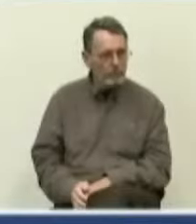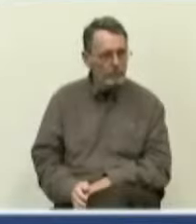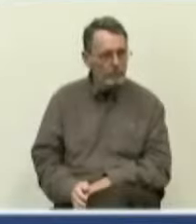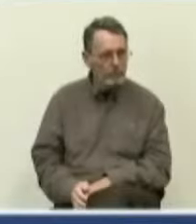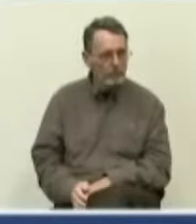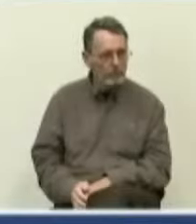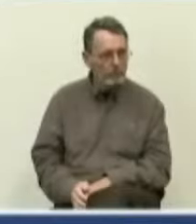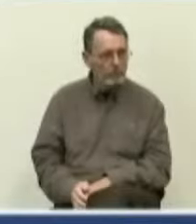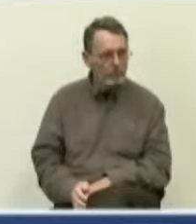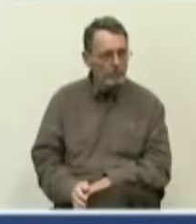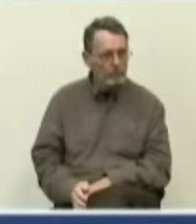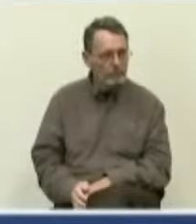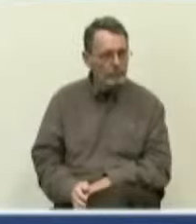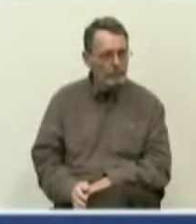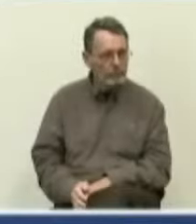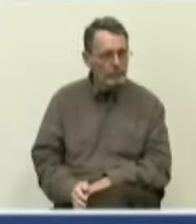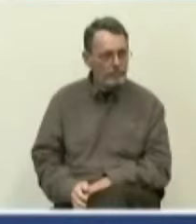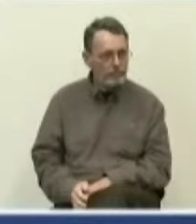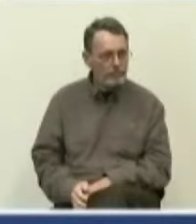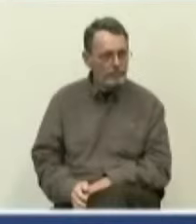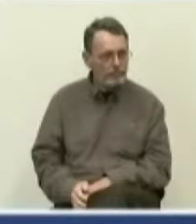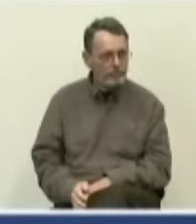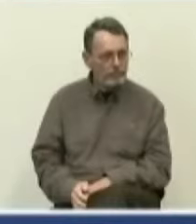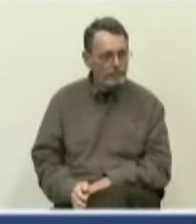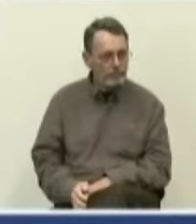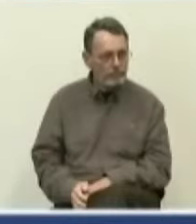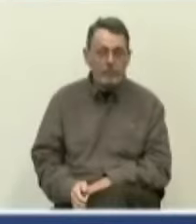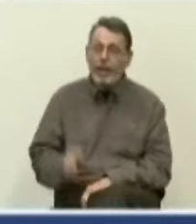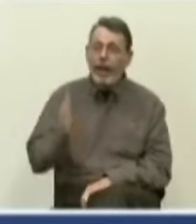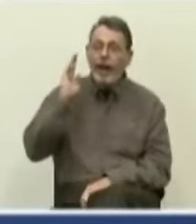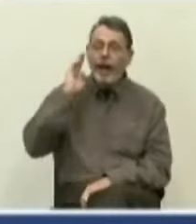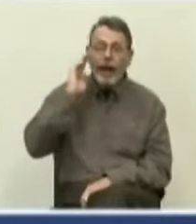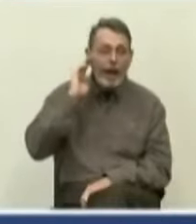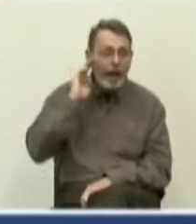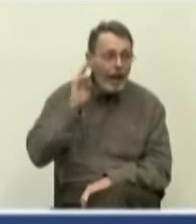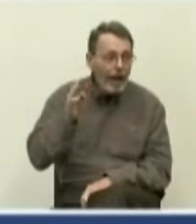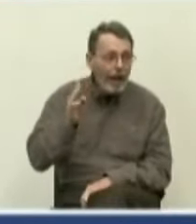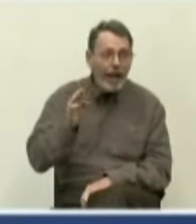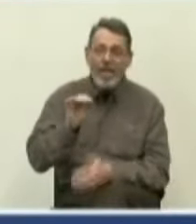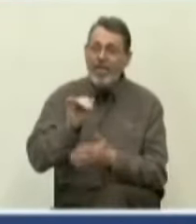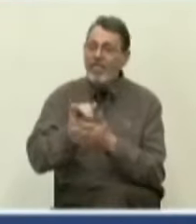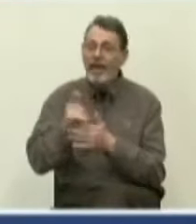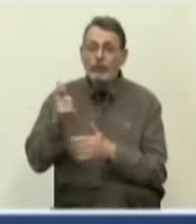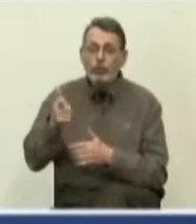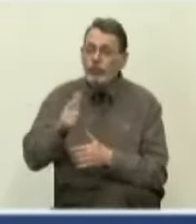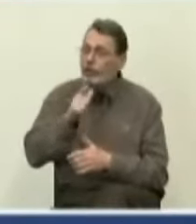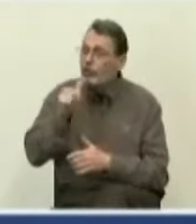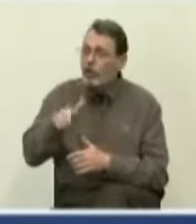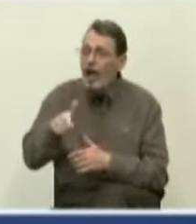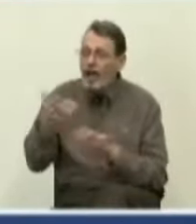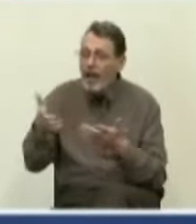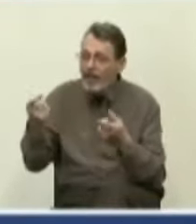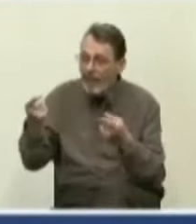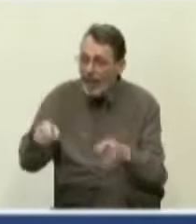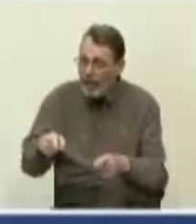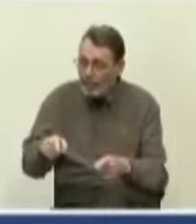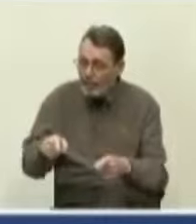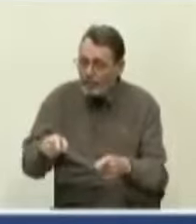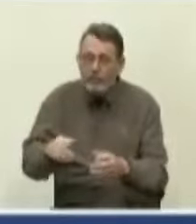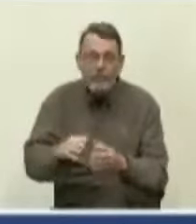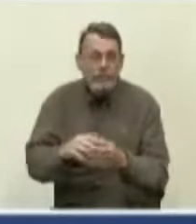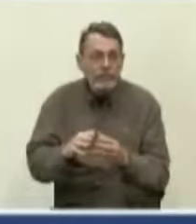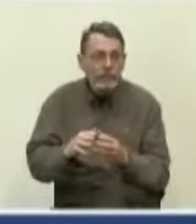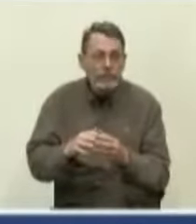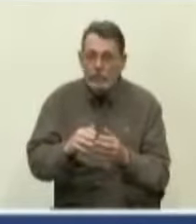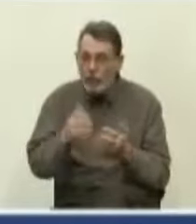Hi, Chief Scott. As you said multiple times, this shooting should not have occurred. So regardless of whether this was an accident